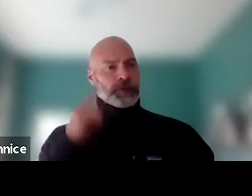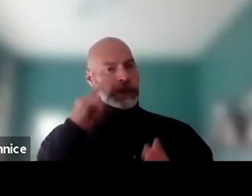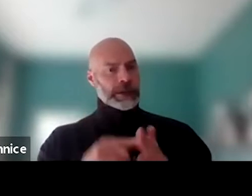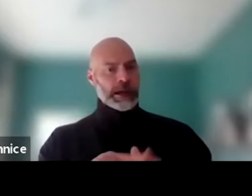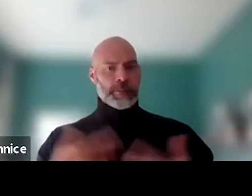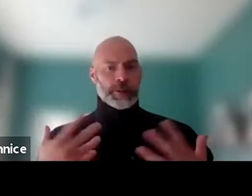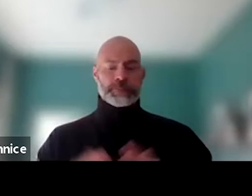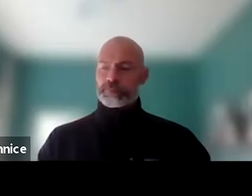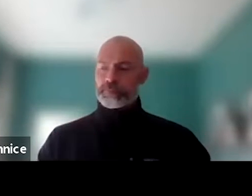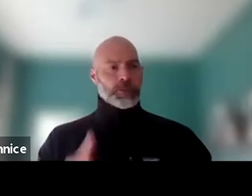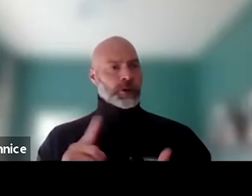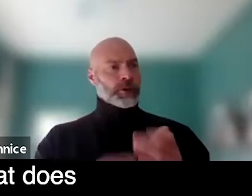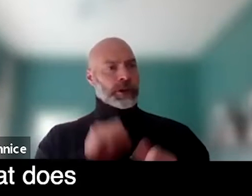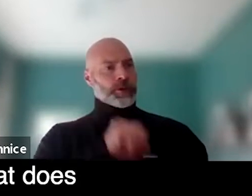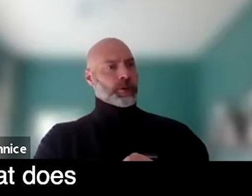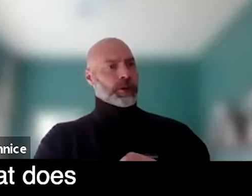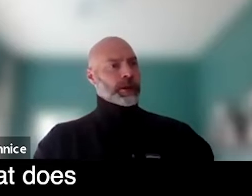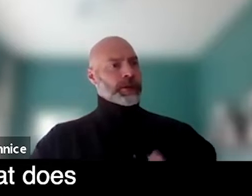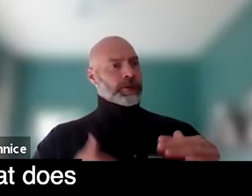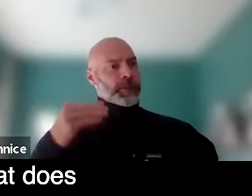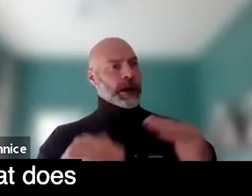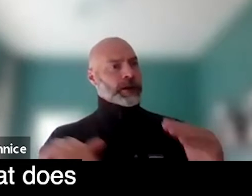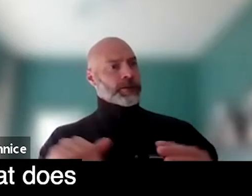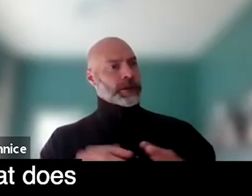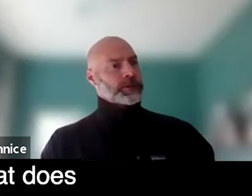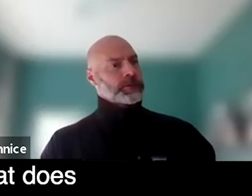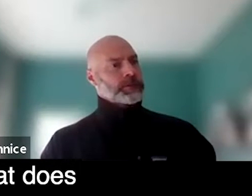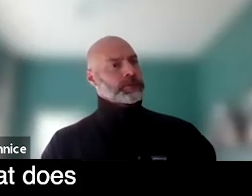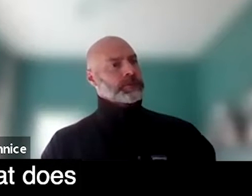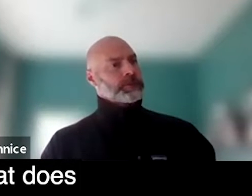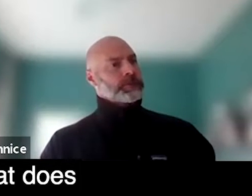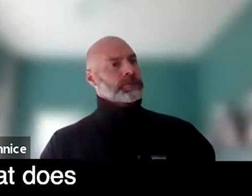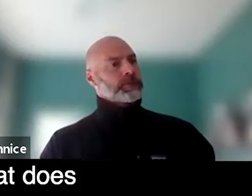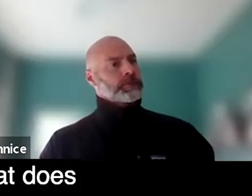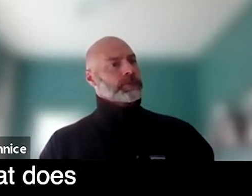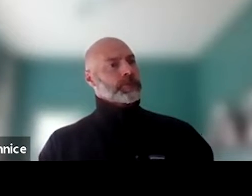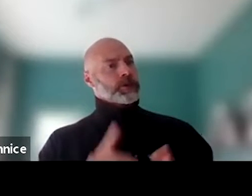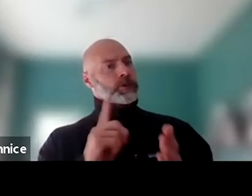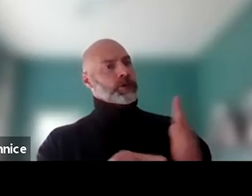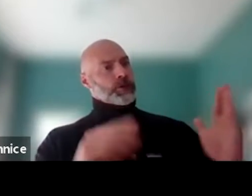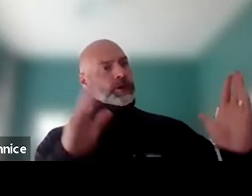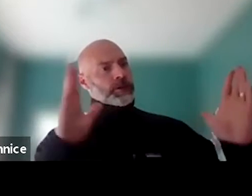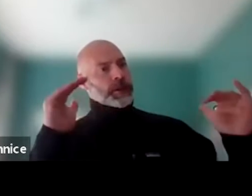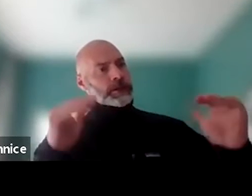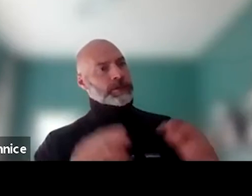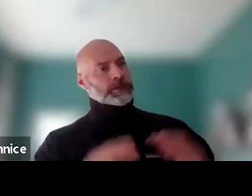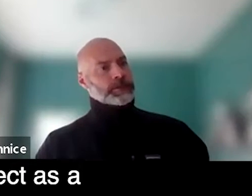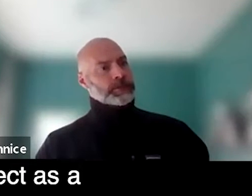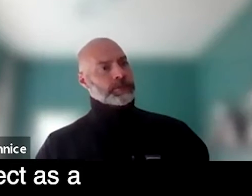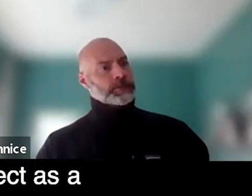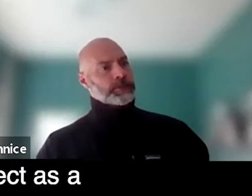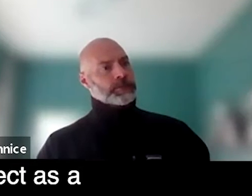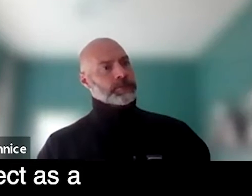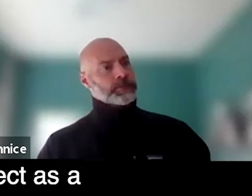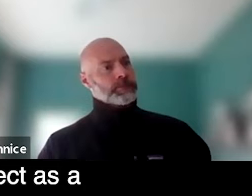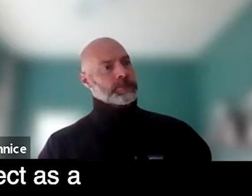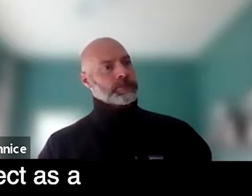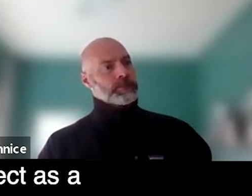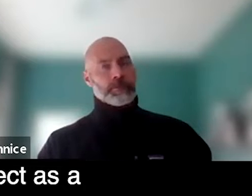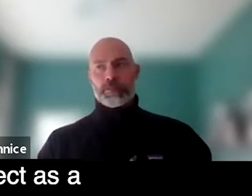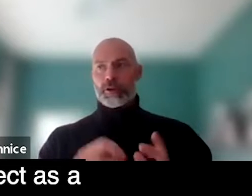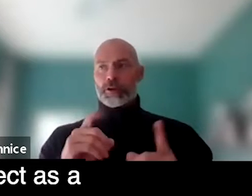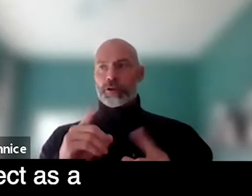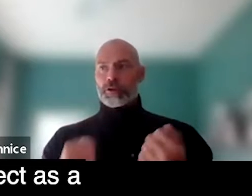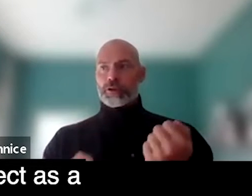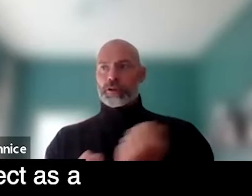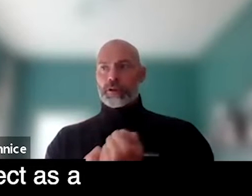and get some ideas. For example, what does the work-life balance look like in your company? What do you